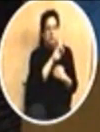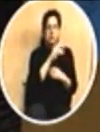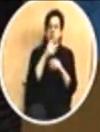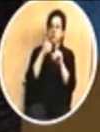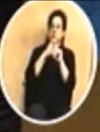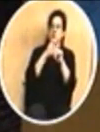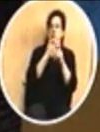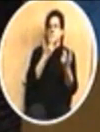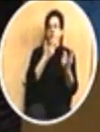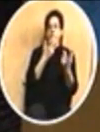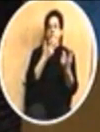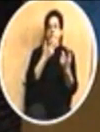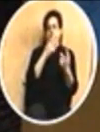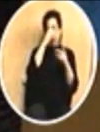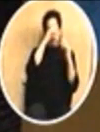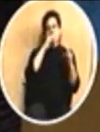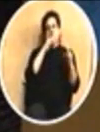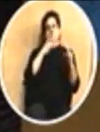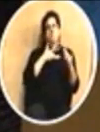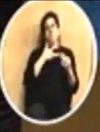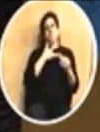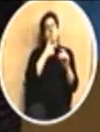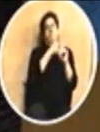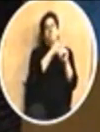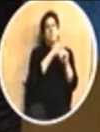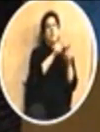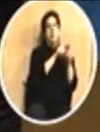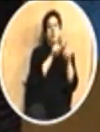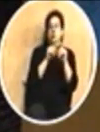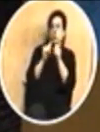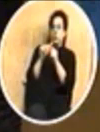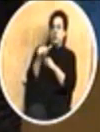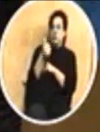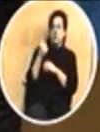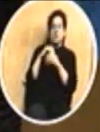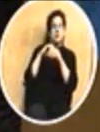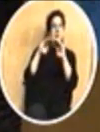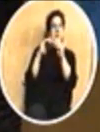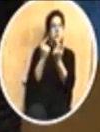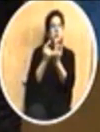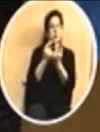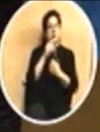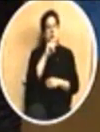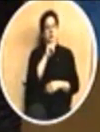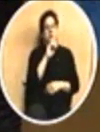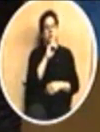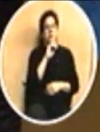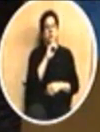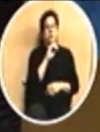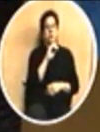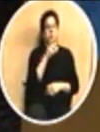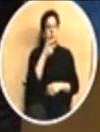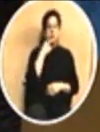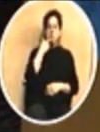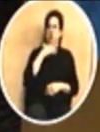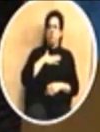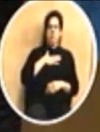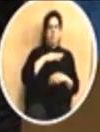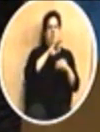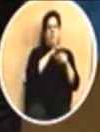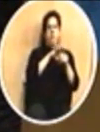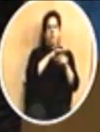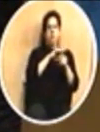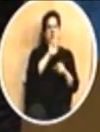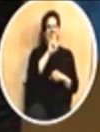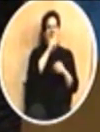own fiat, also coupled with others on this council, to say that my vote was